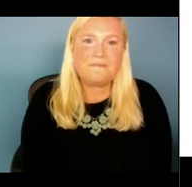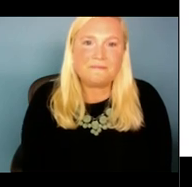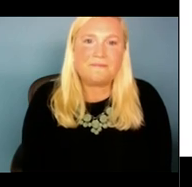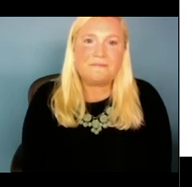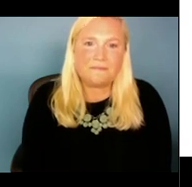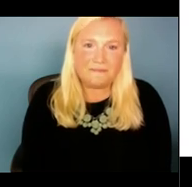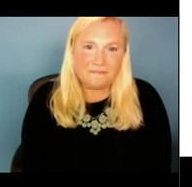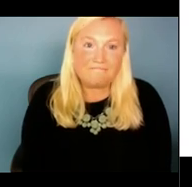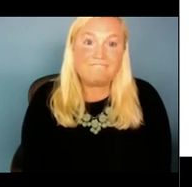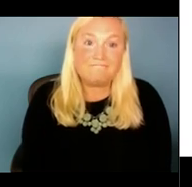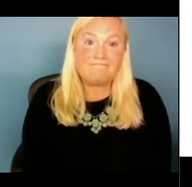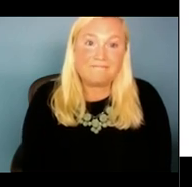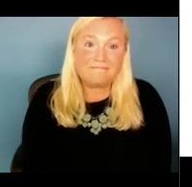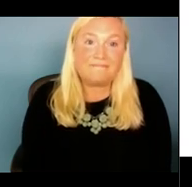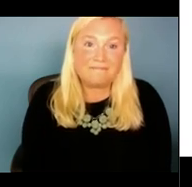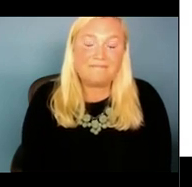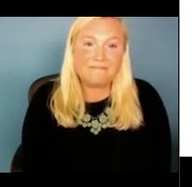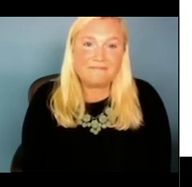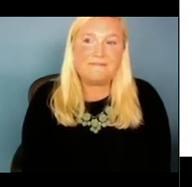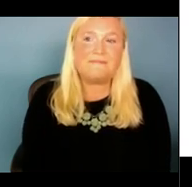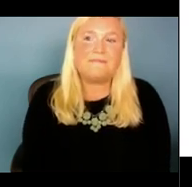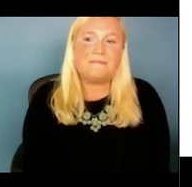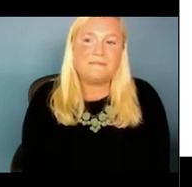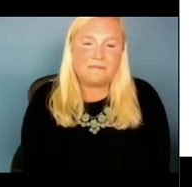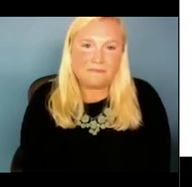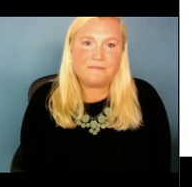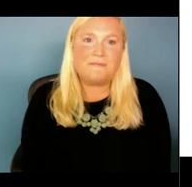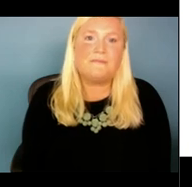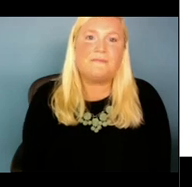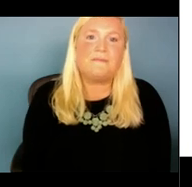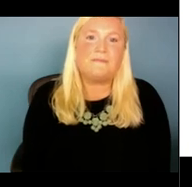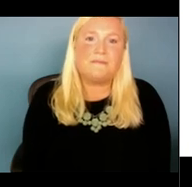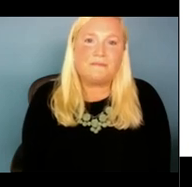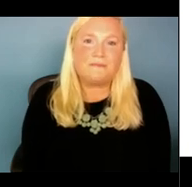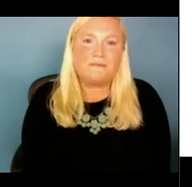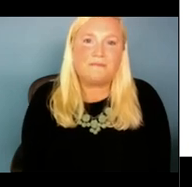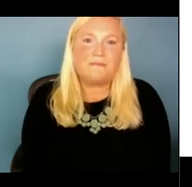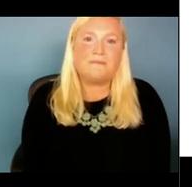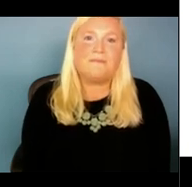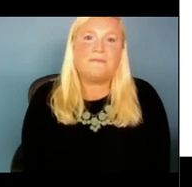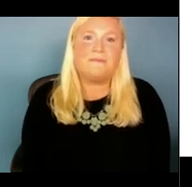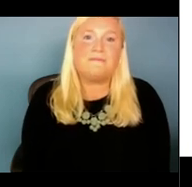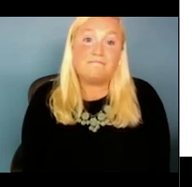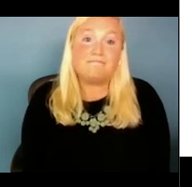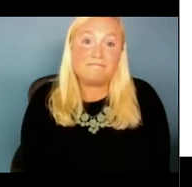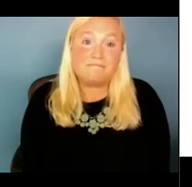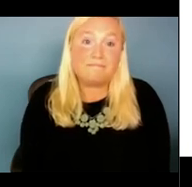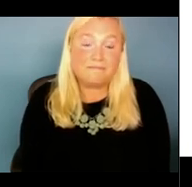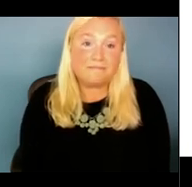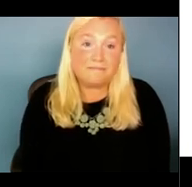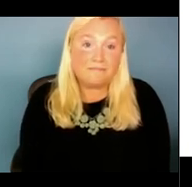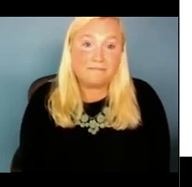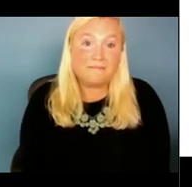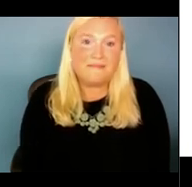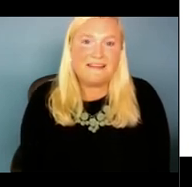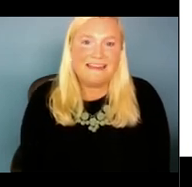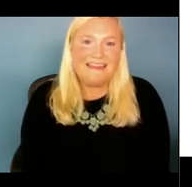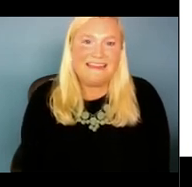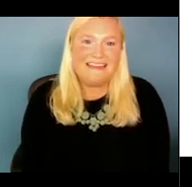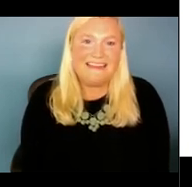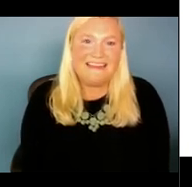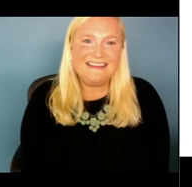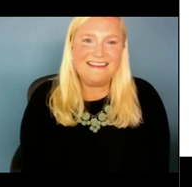It's okay to create awareness in a child. Think about it like our tick therapy. I mean, you have kids come in all the time who